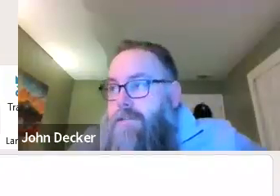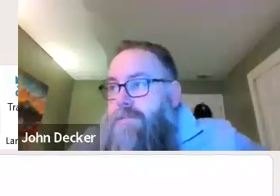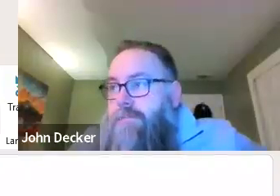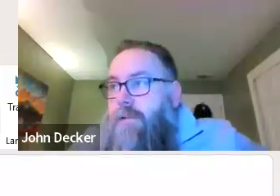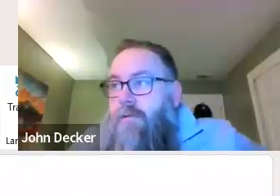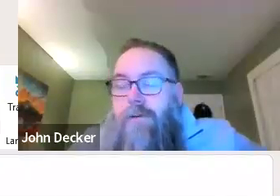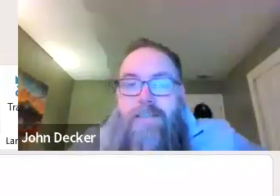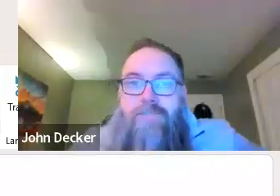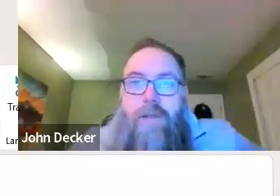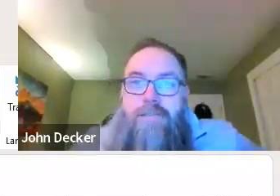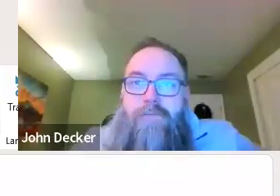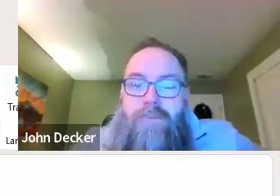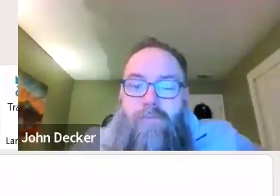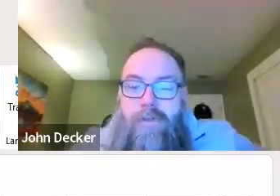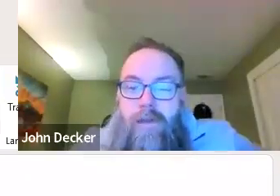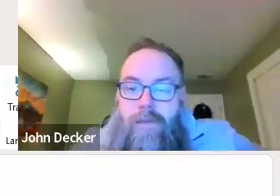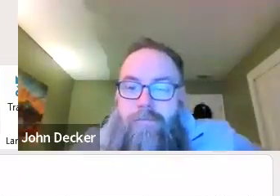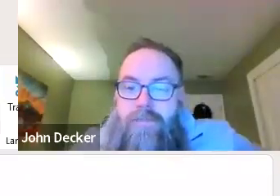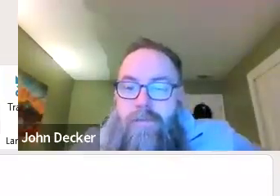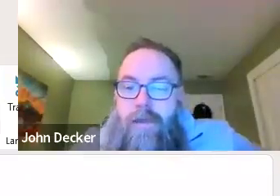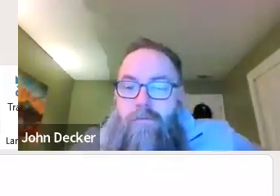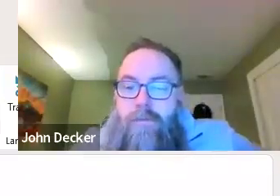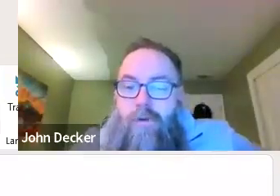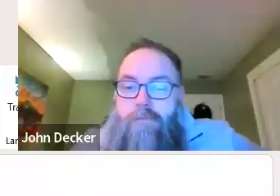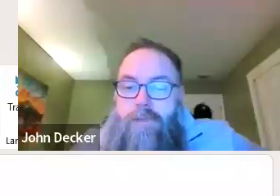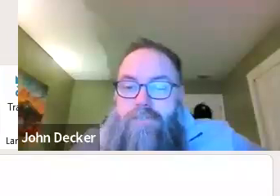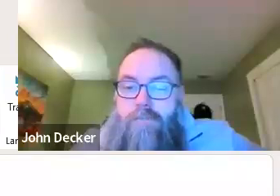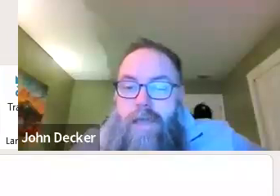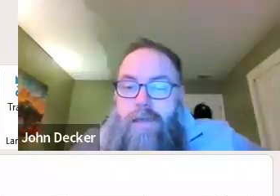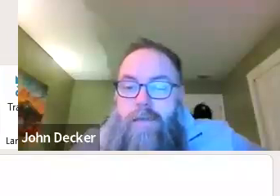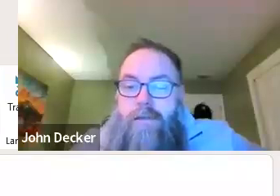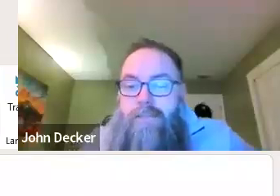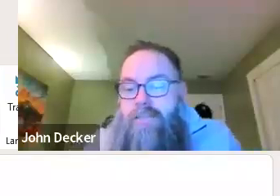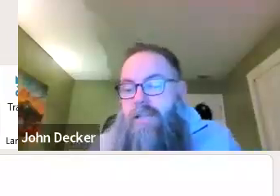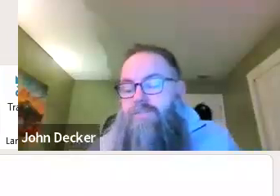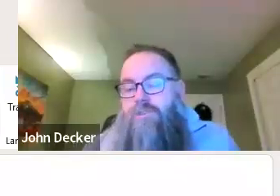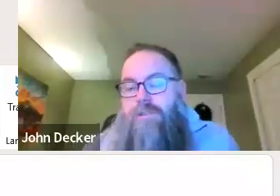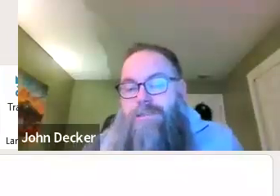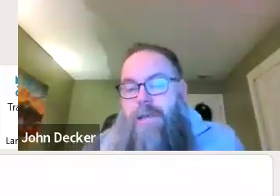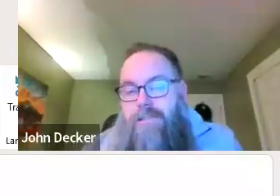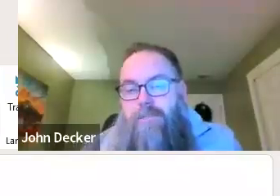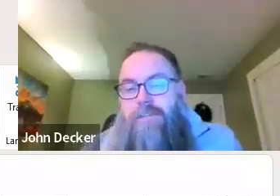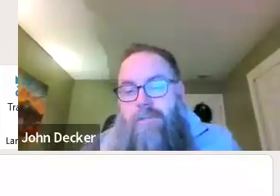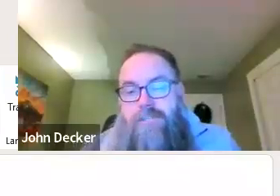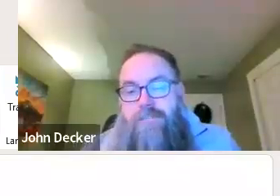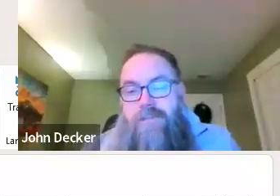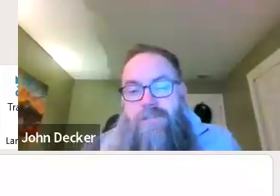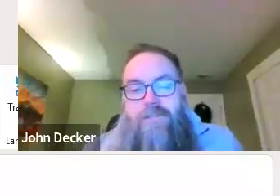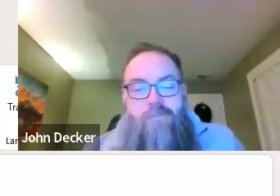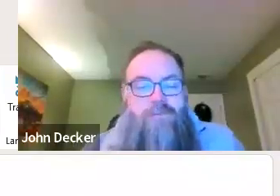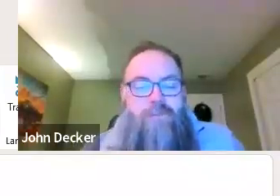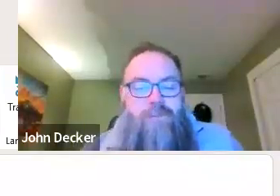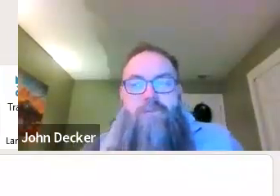reform webpage. A revised directive is forthcoming. So that will be more information from that. Please connect with your assigned community